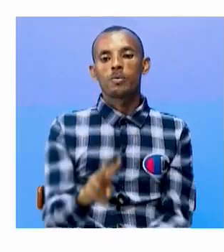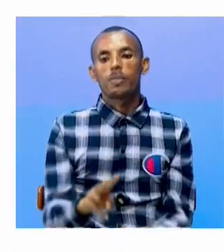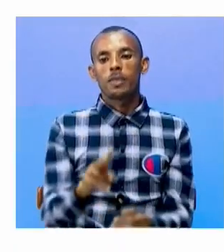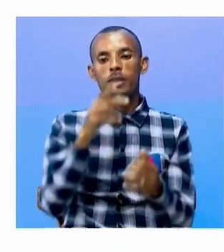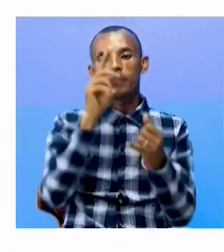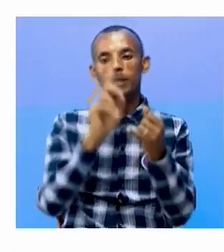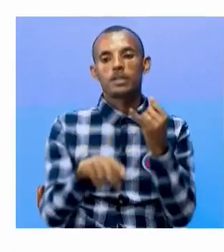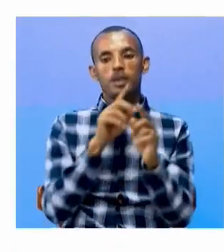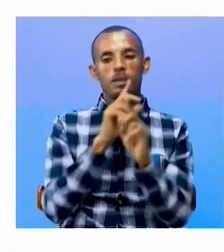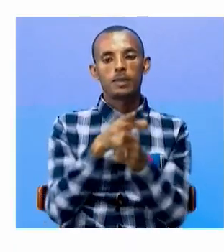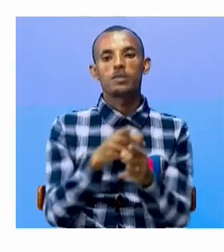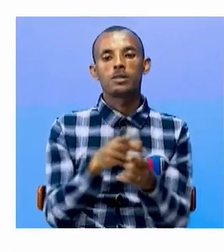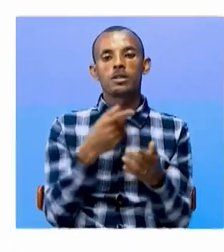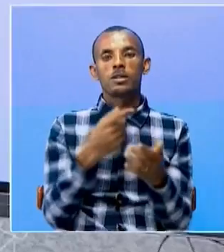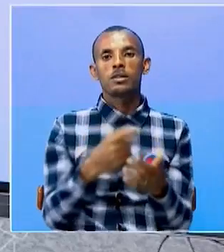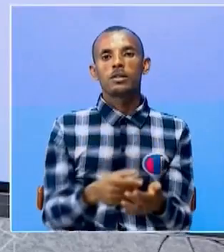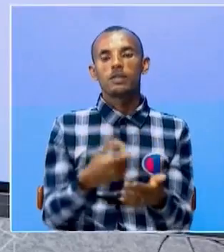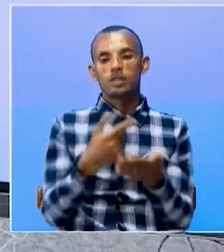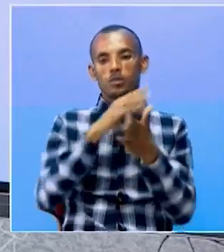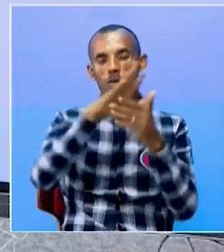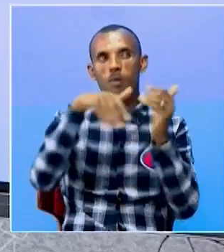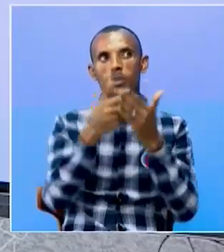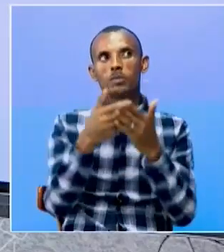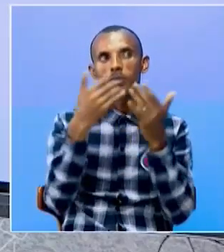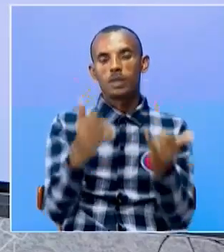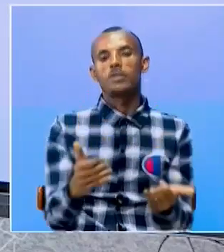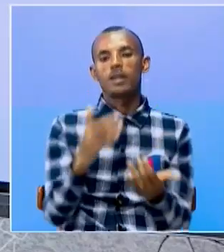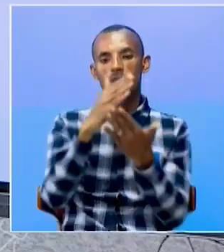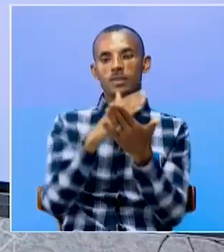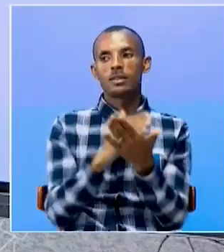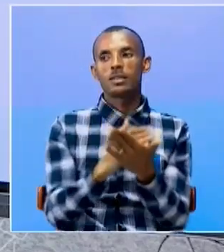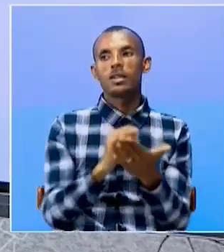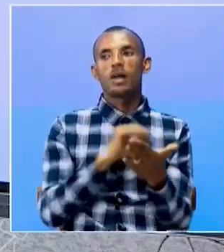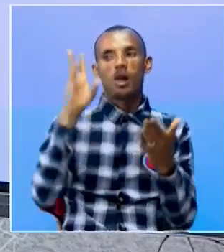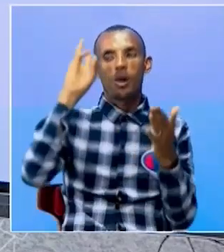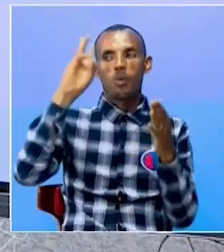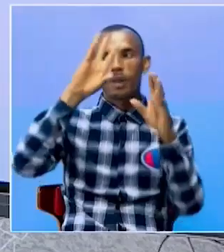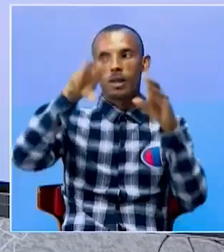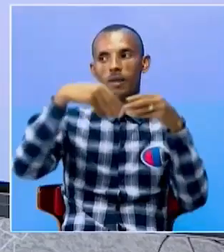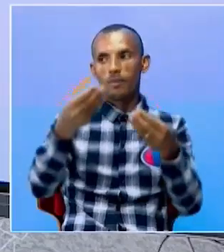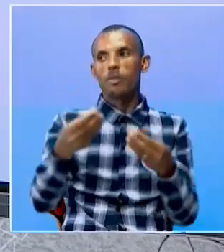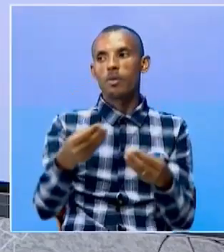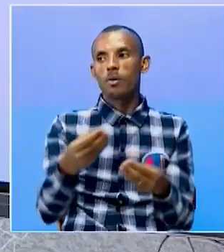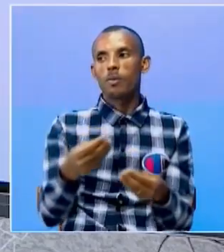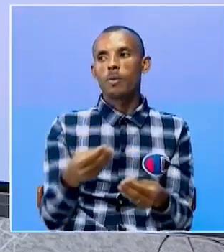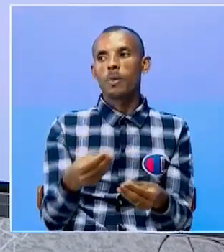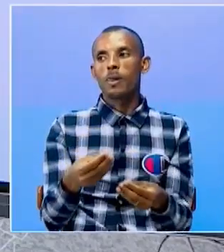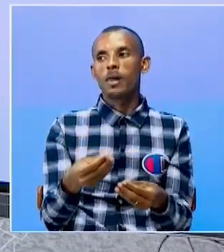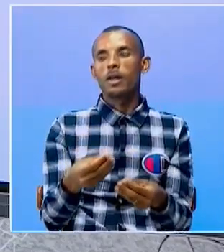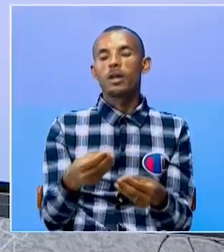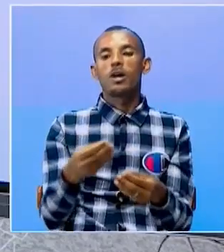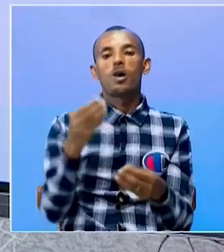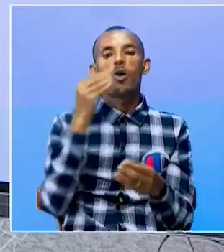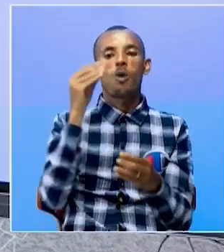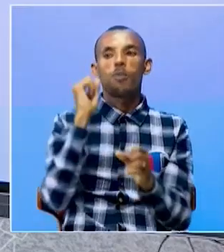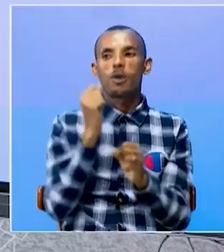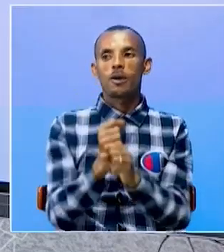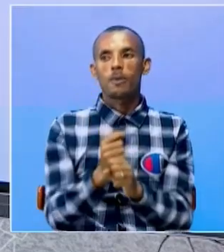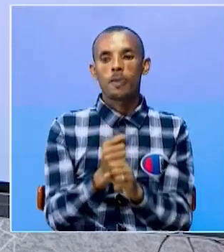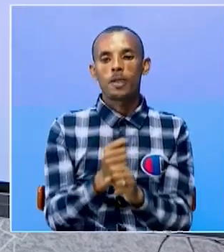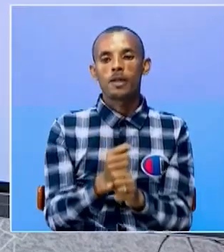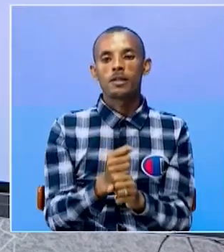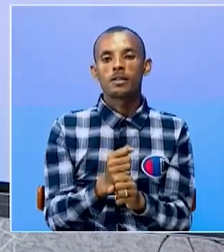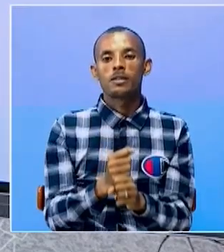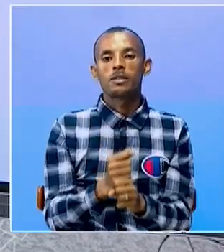answer. So this is all about today's lesson. I will give you exercise for you to